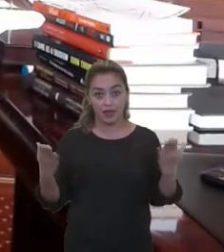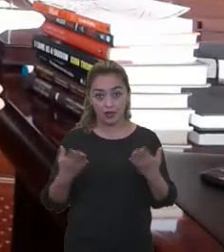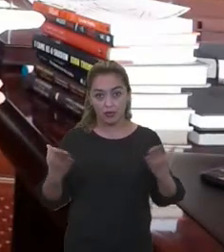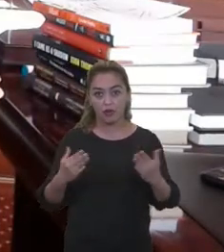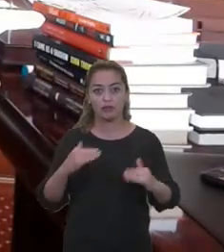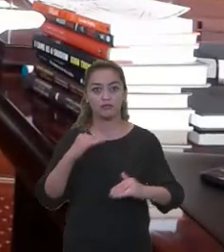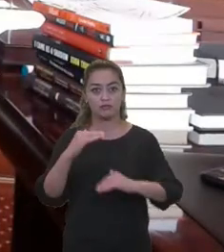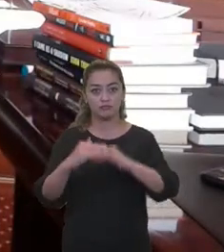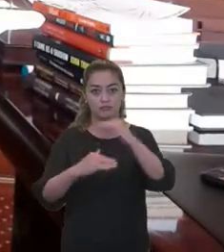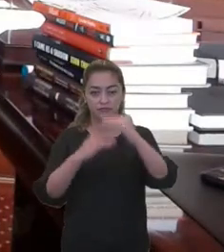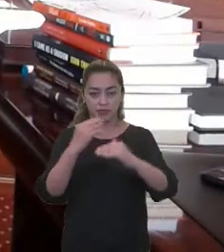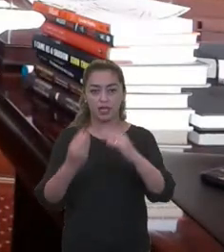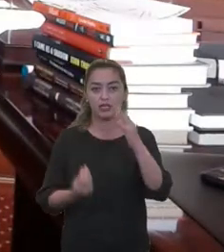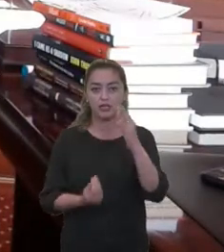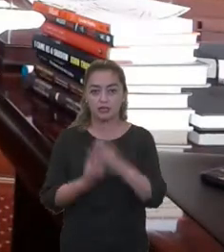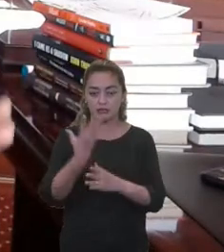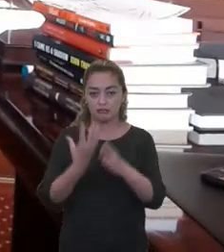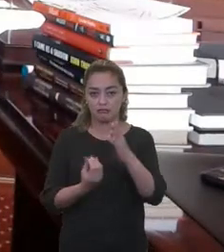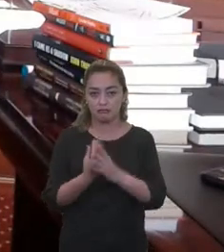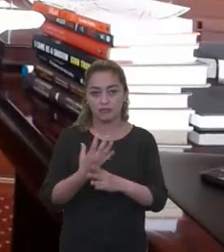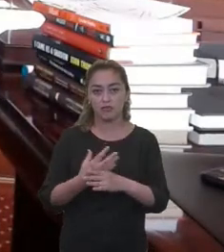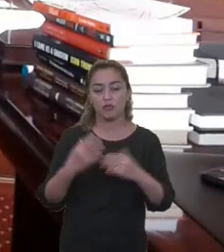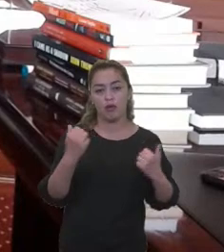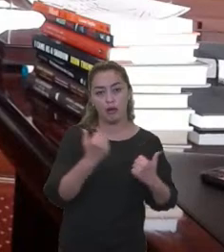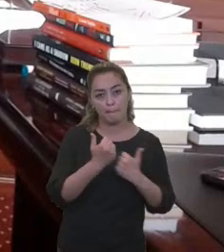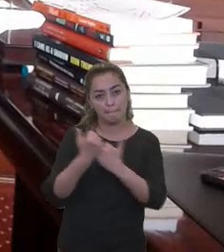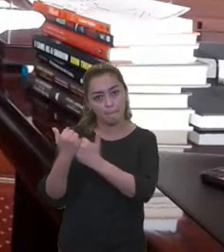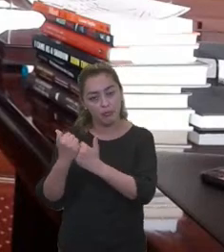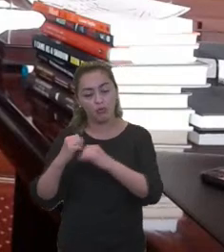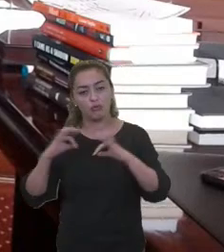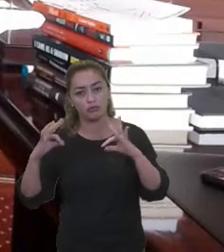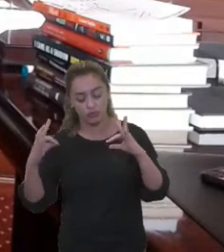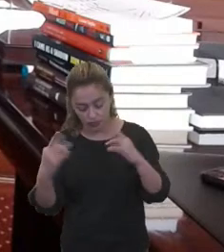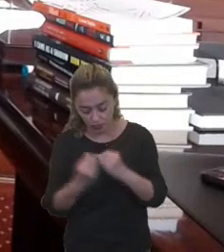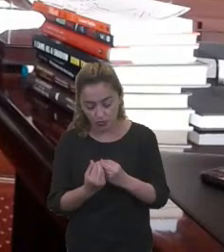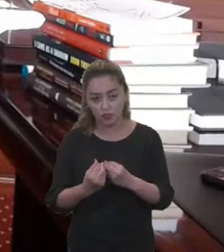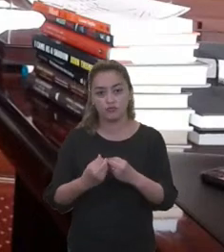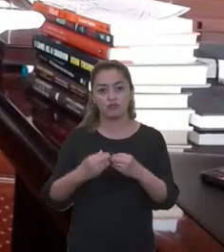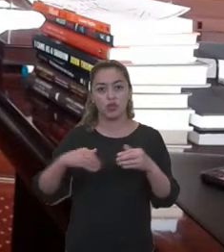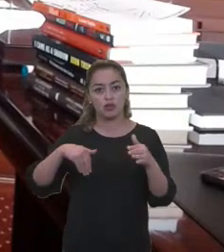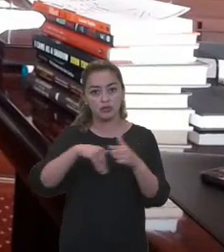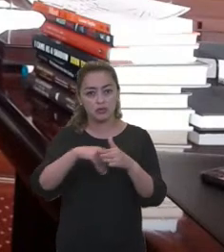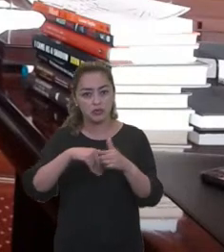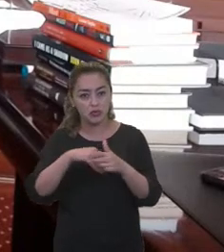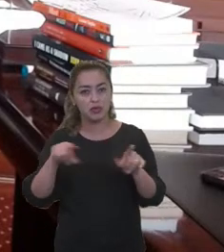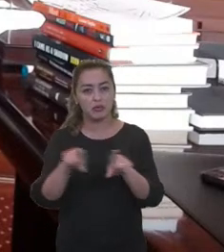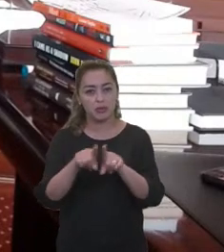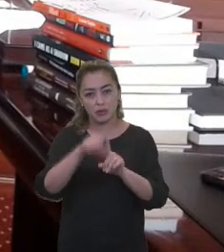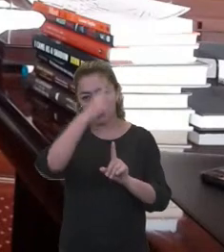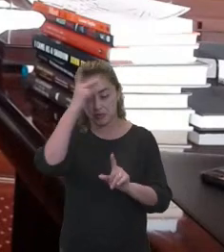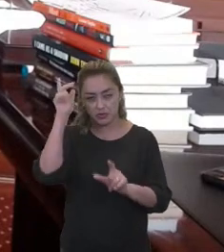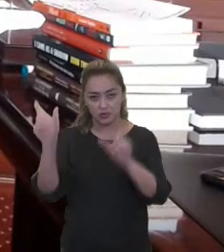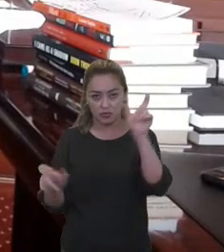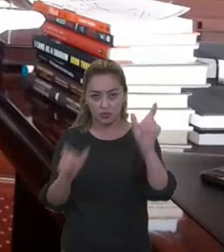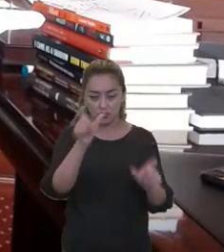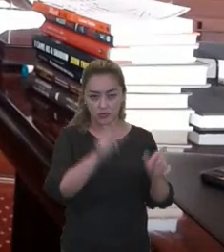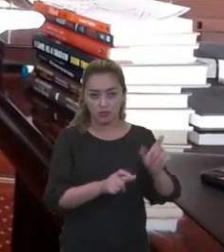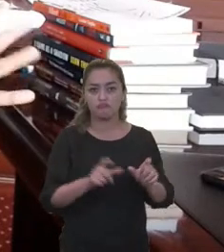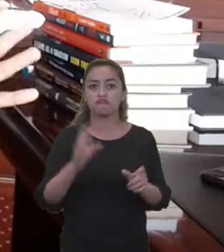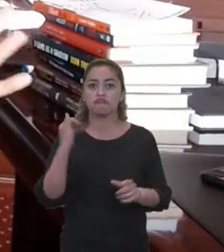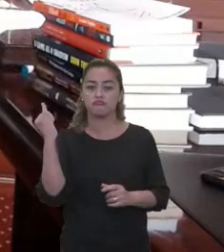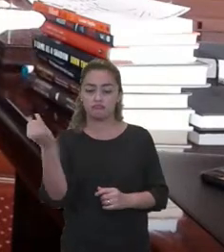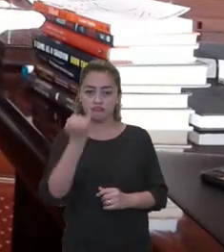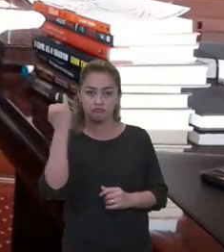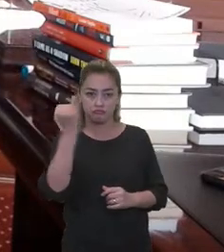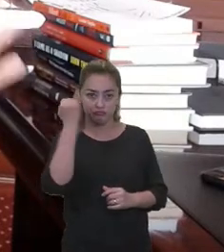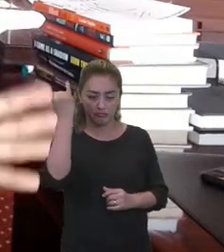that supports our players all around as people is something that's been important and groundbreaking. But while all that